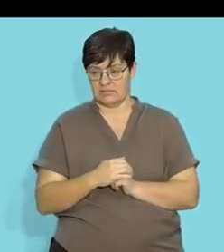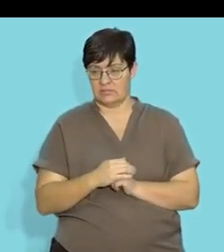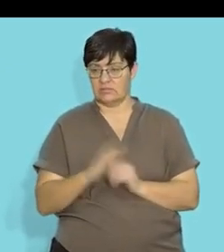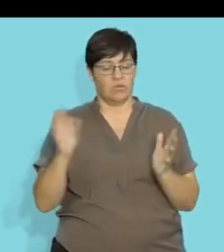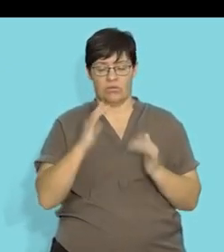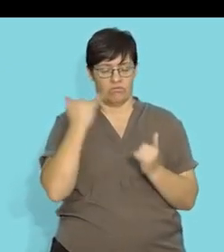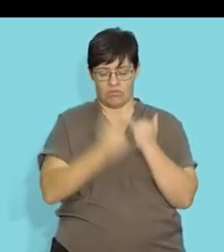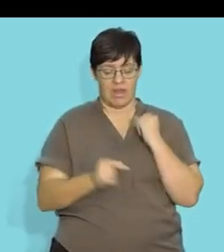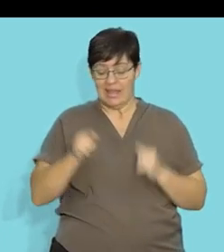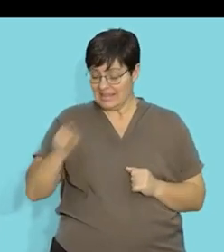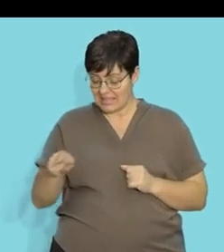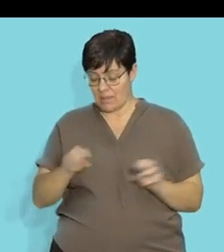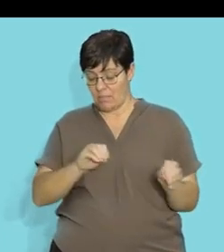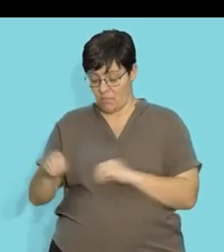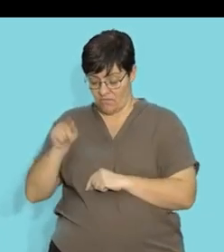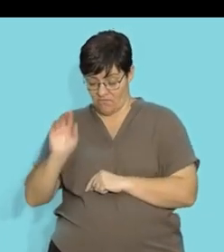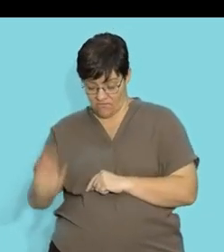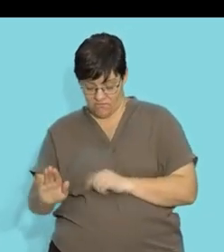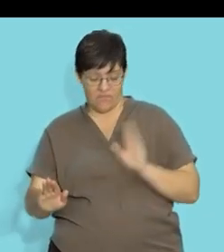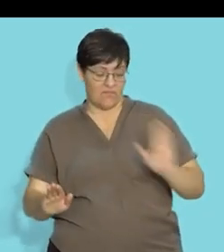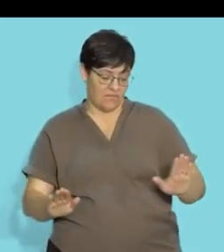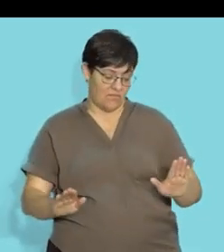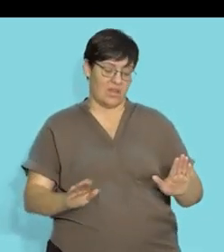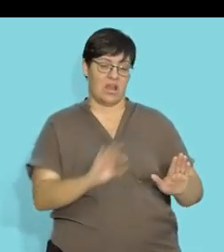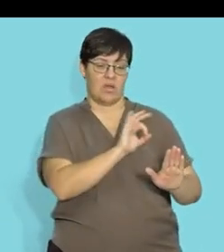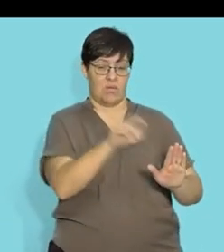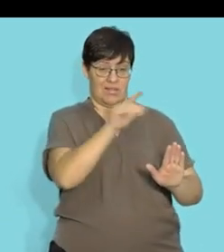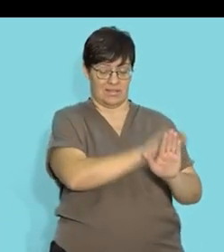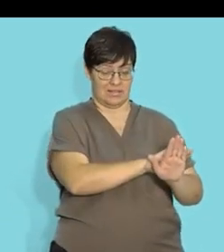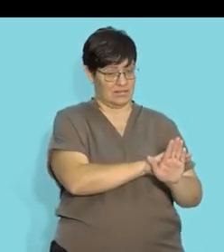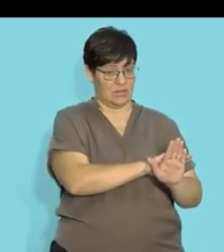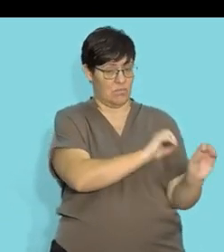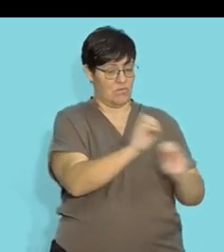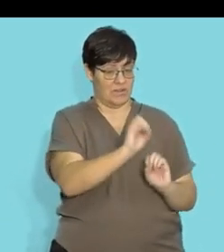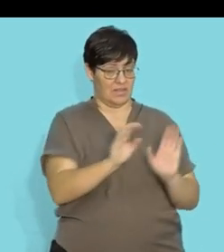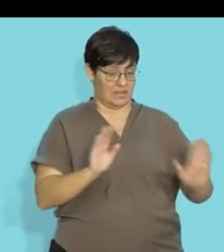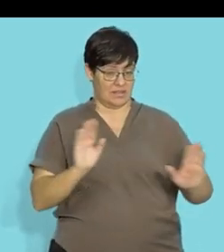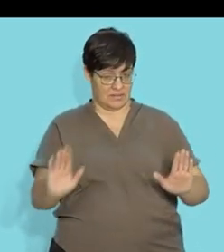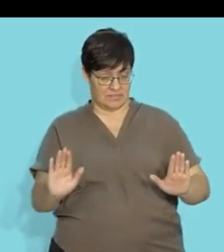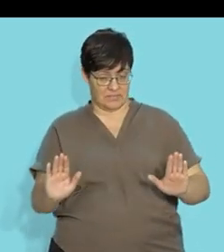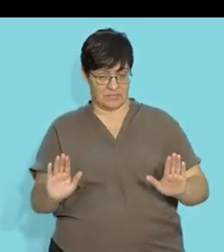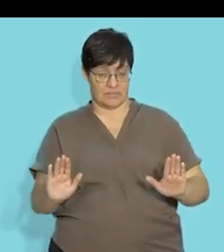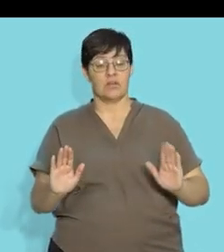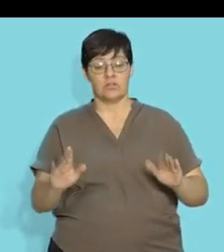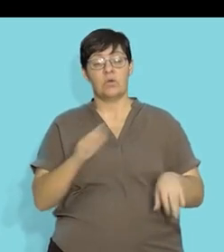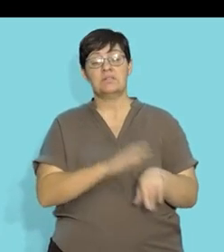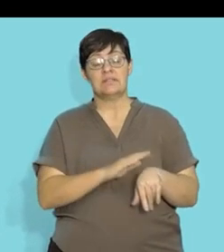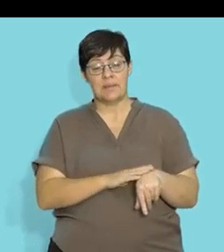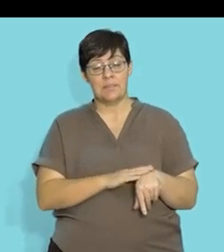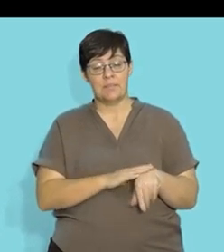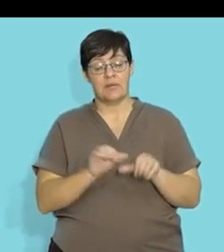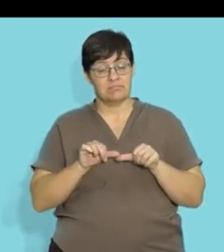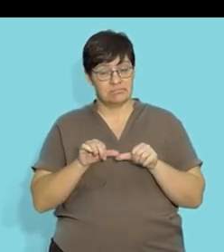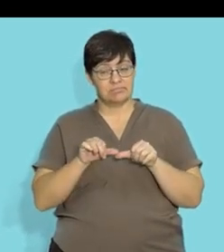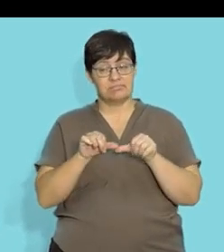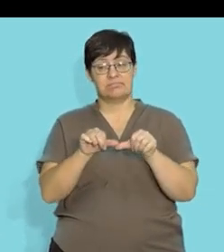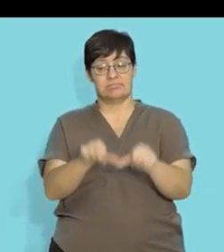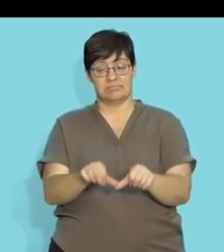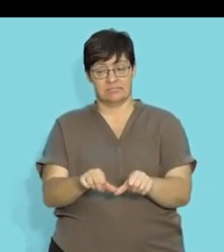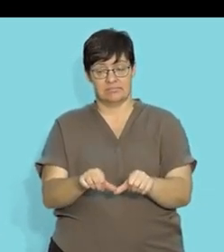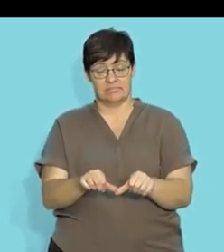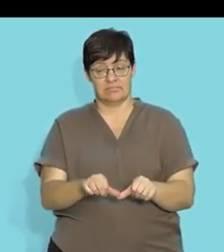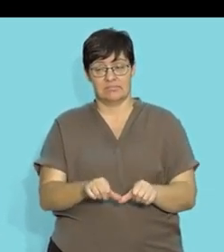this is a moving clinostat and this is the stationary one, and we see that as time progresses that